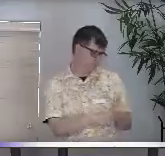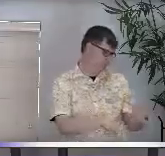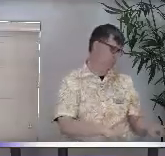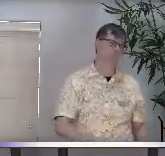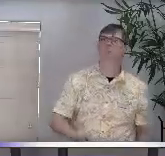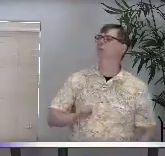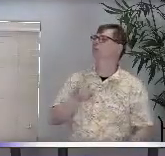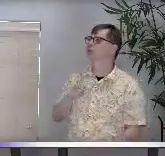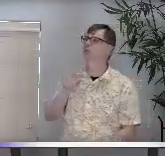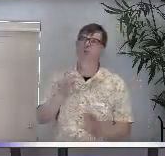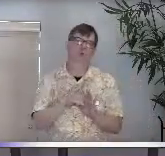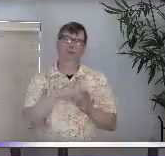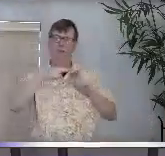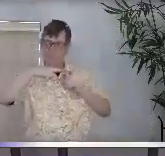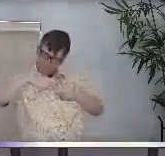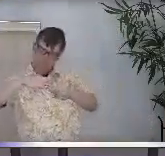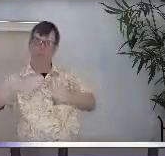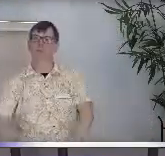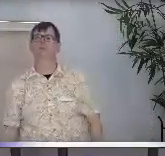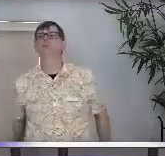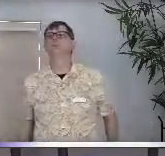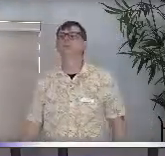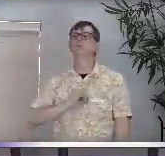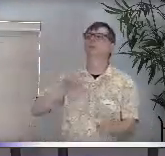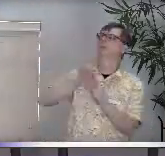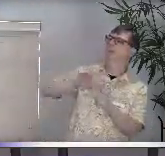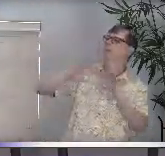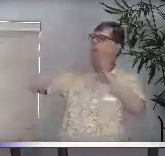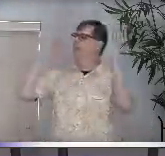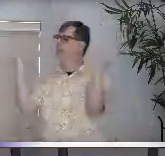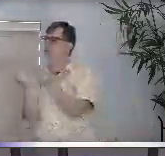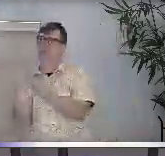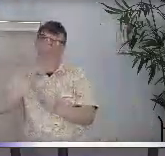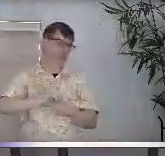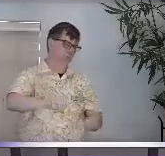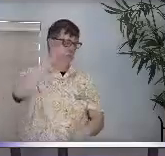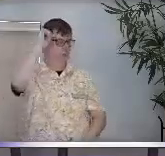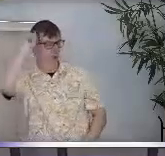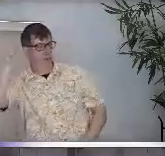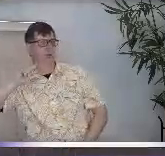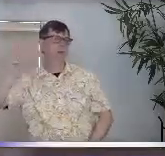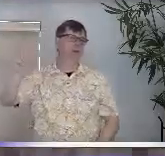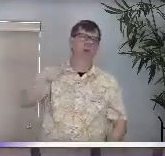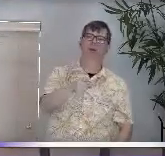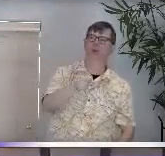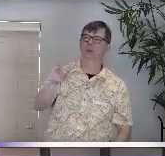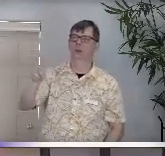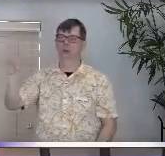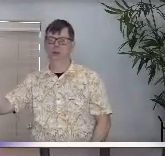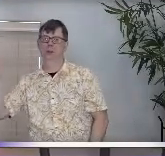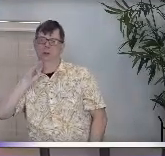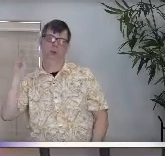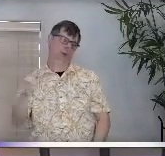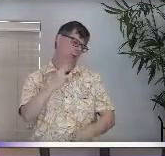too. And so we choose to be in a community like this so we can understand that about one another, so that there's no dissonance from